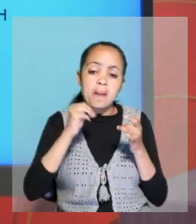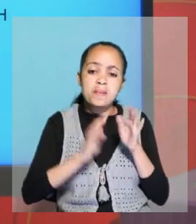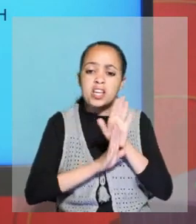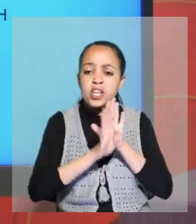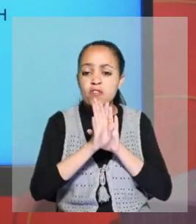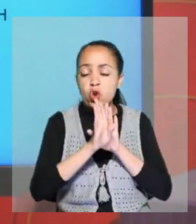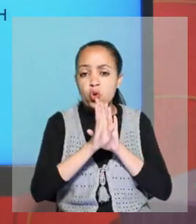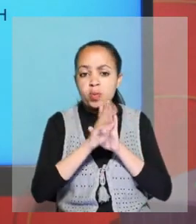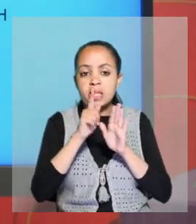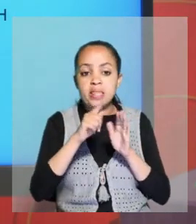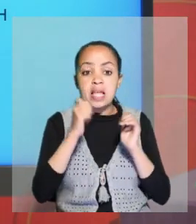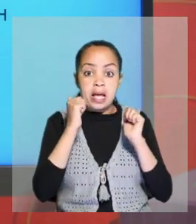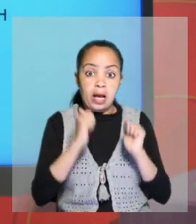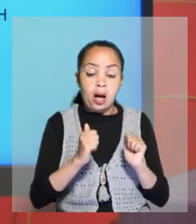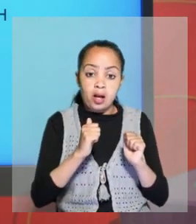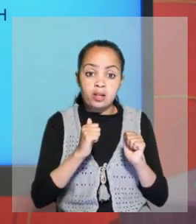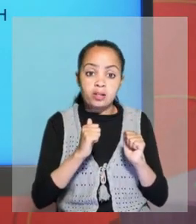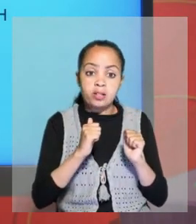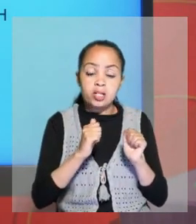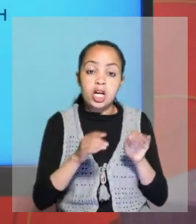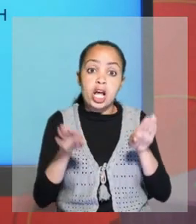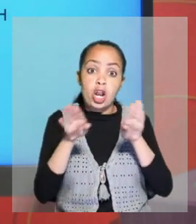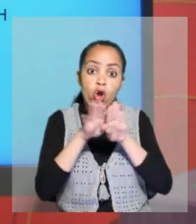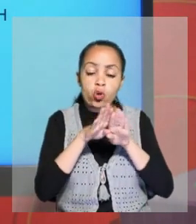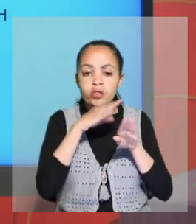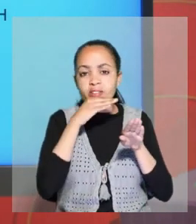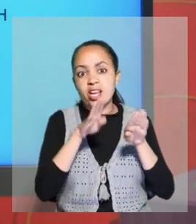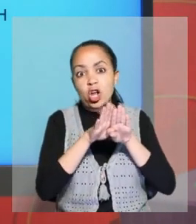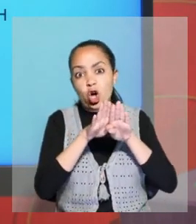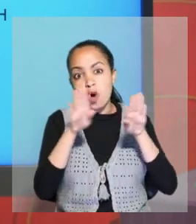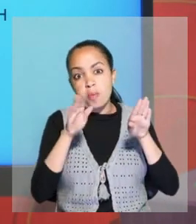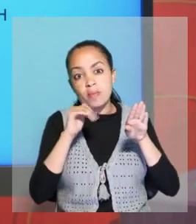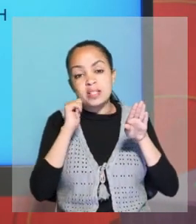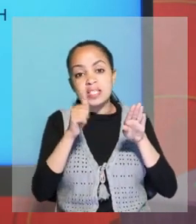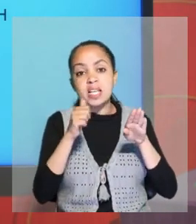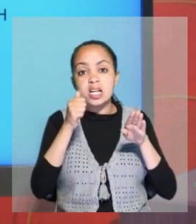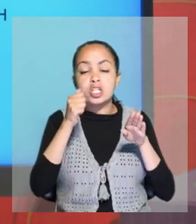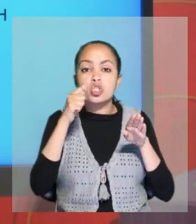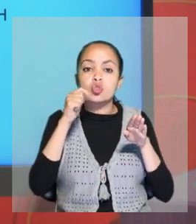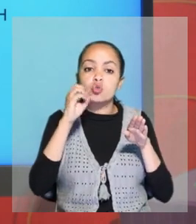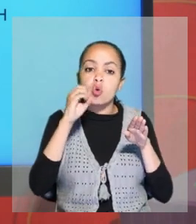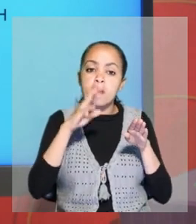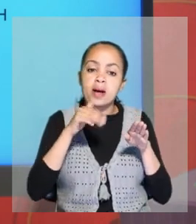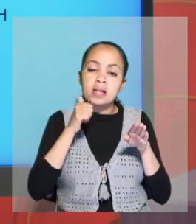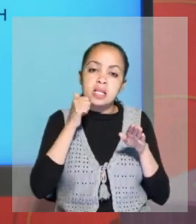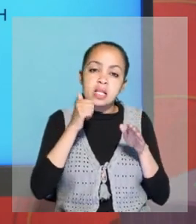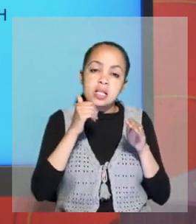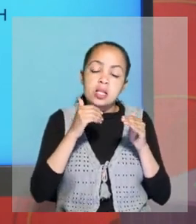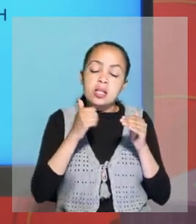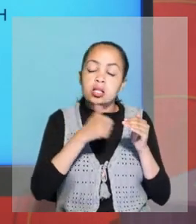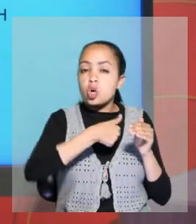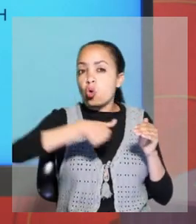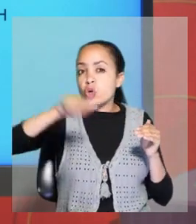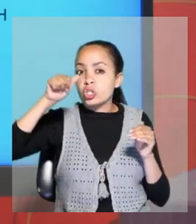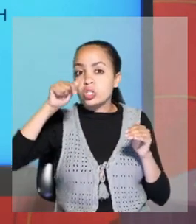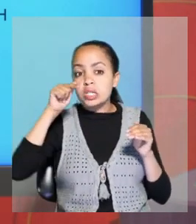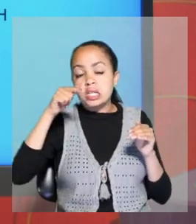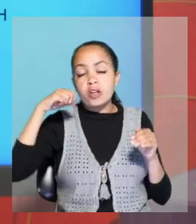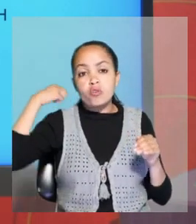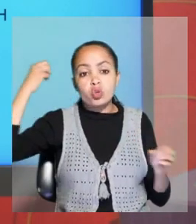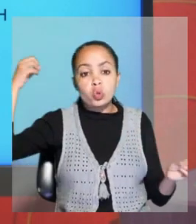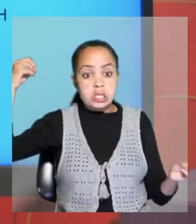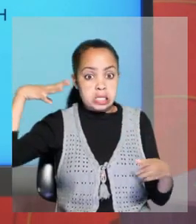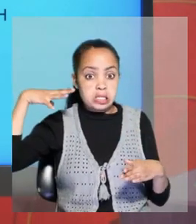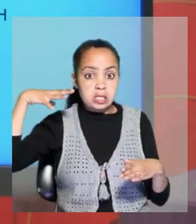is they can close and open their stomata based on the condition in which they can